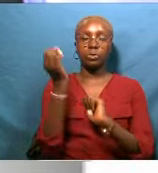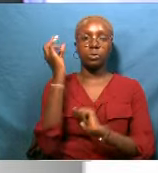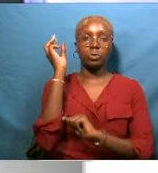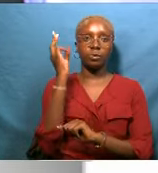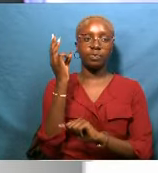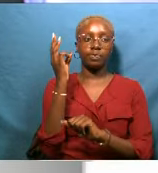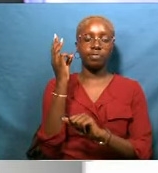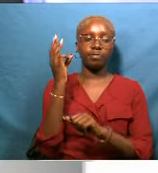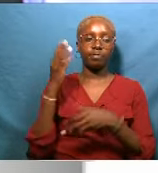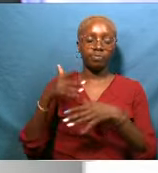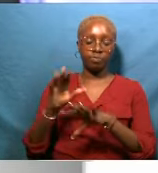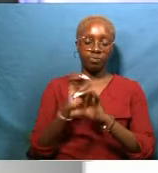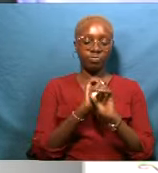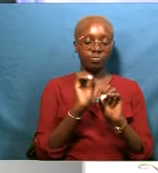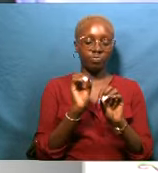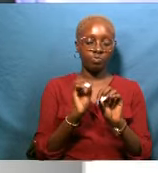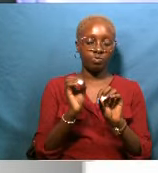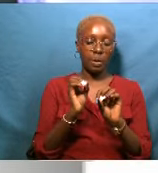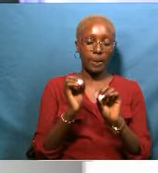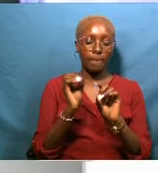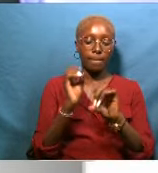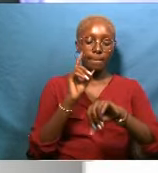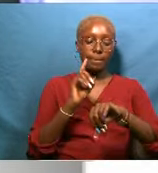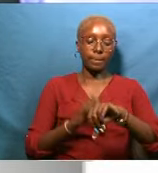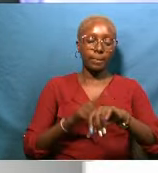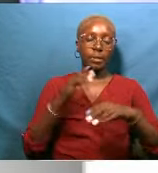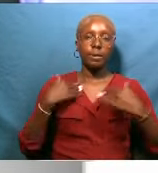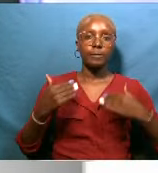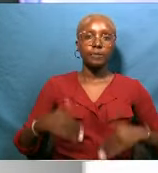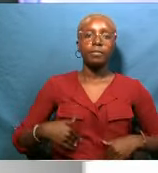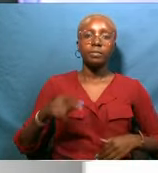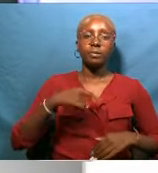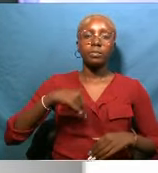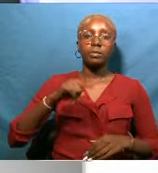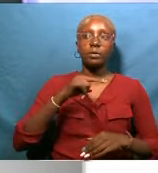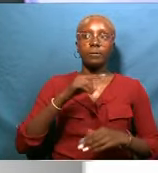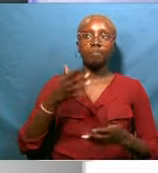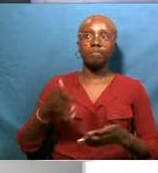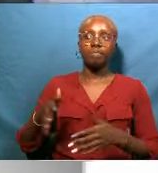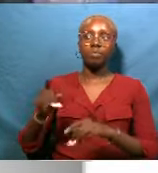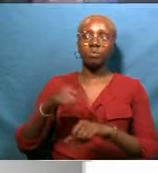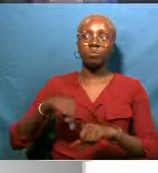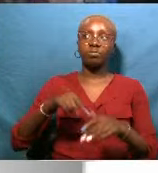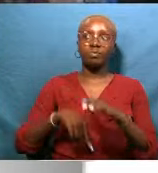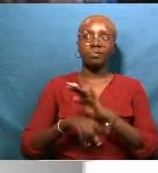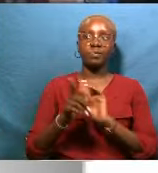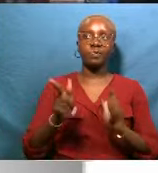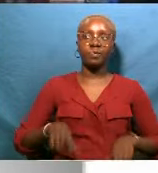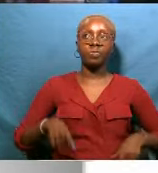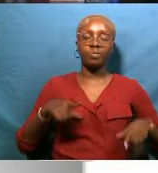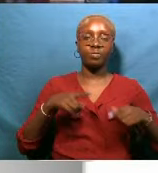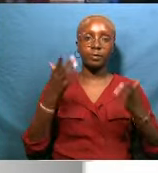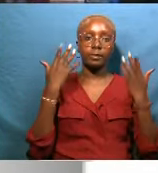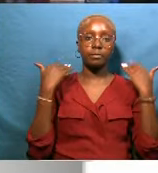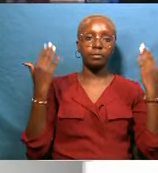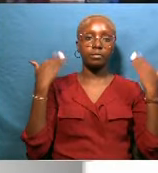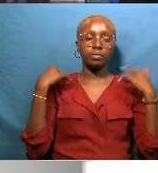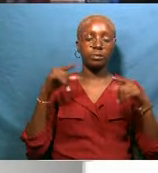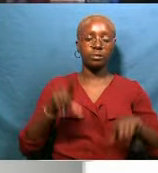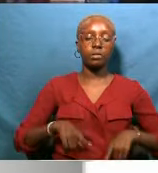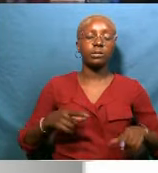taken away. When our mortal flesh is laid aside, we will enter everlasting dwelling place to live with